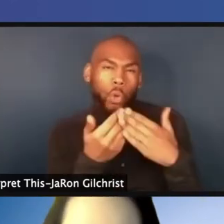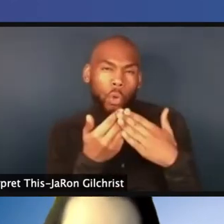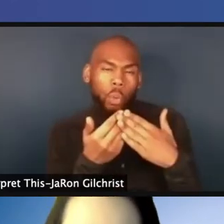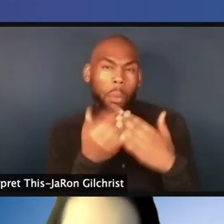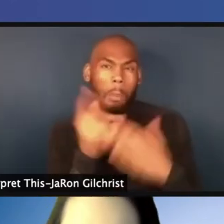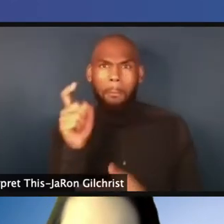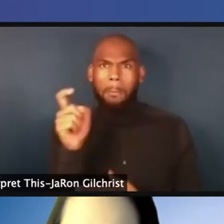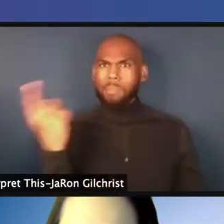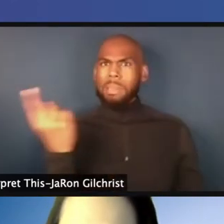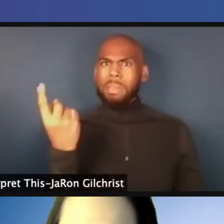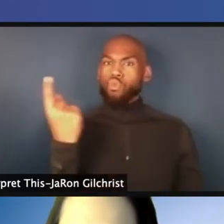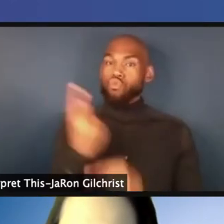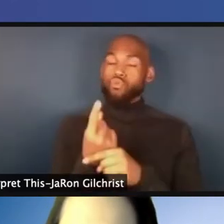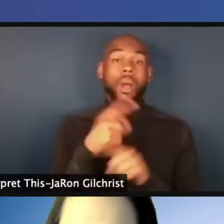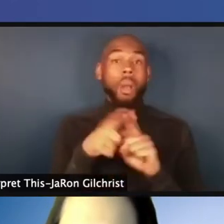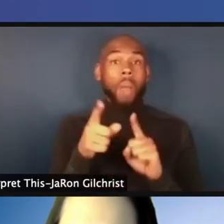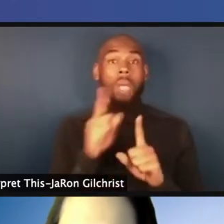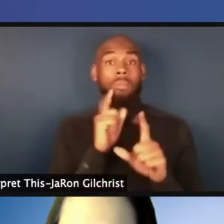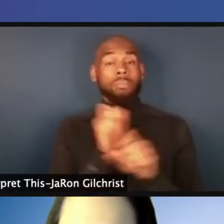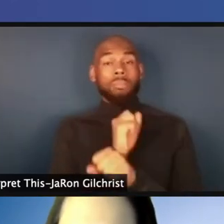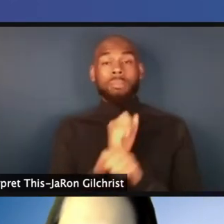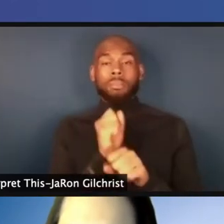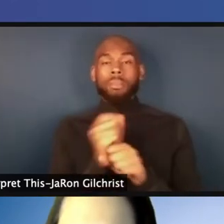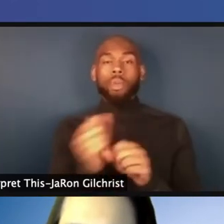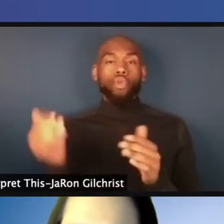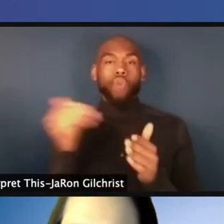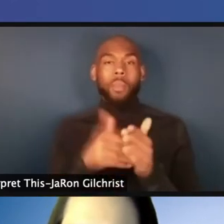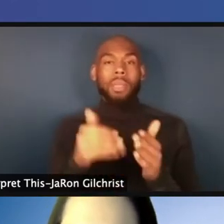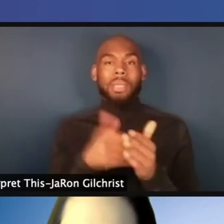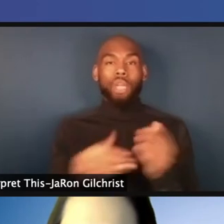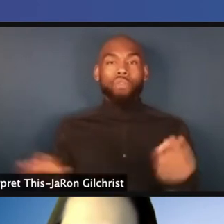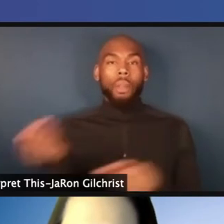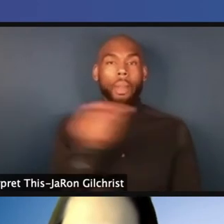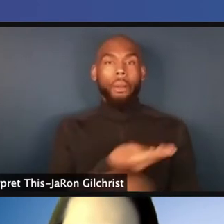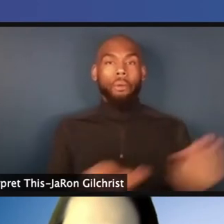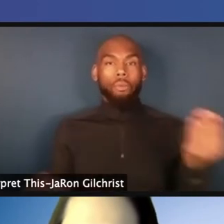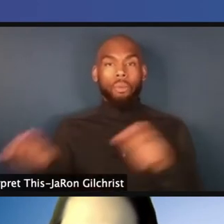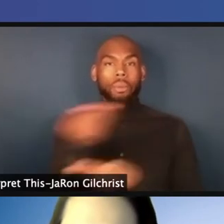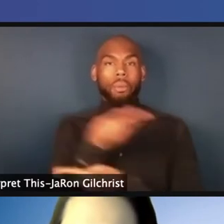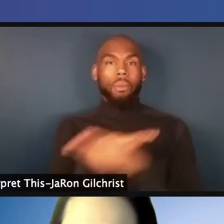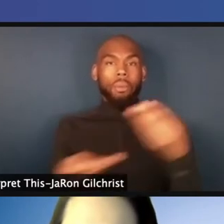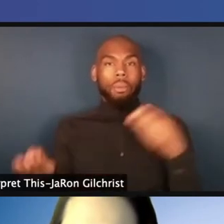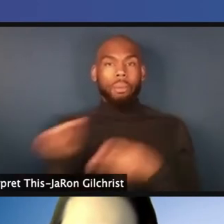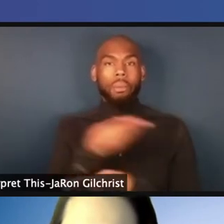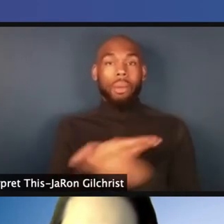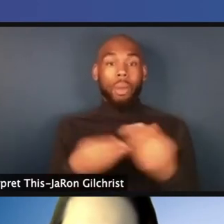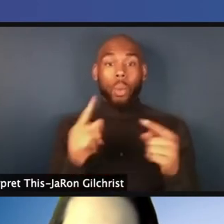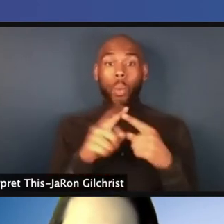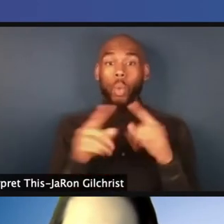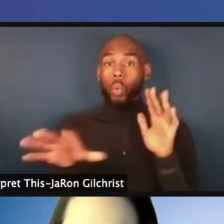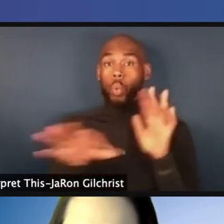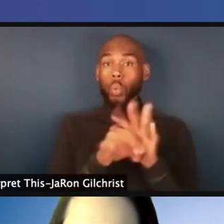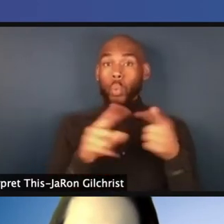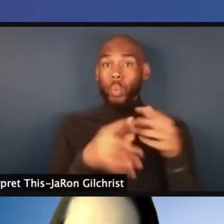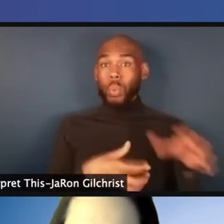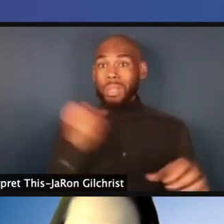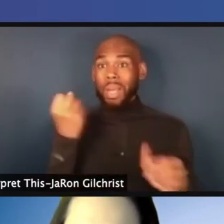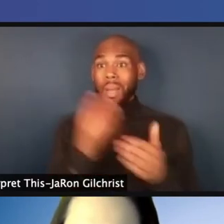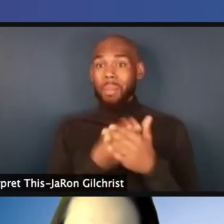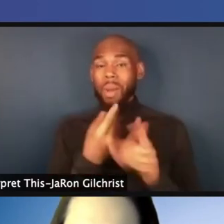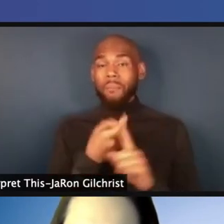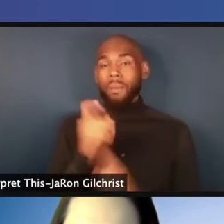right, when instead it's just reputation laundering. So when you choose to take money from fossil fuels and sponsors,